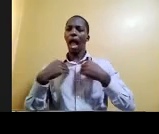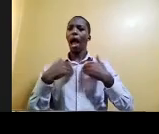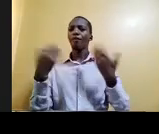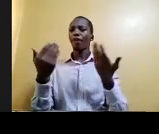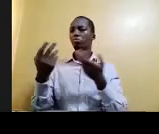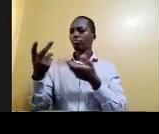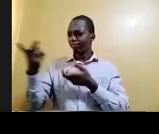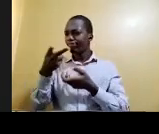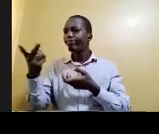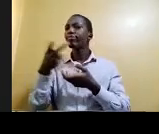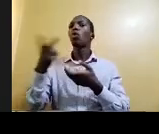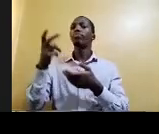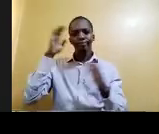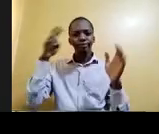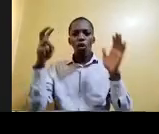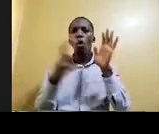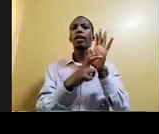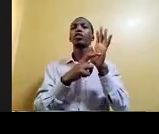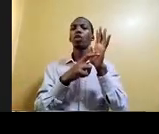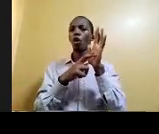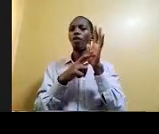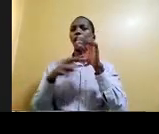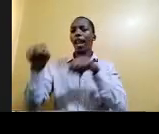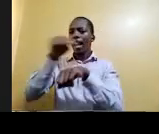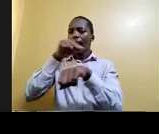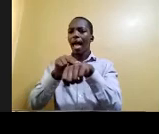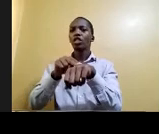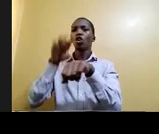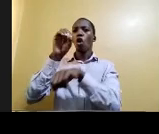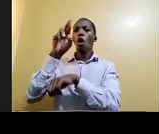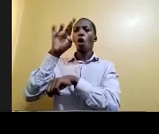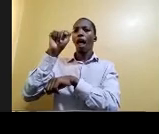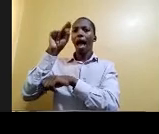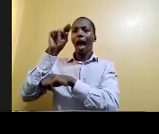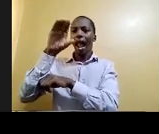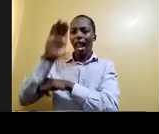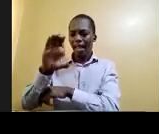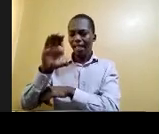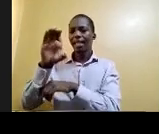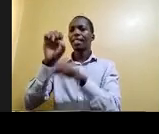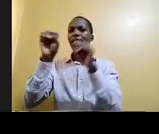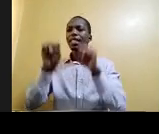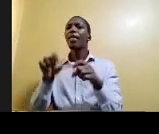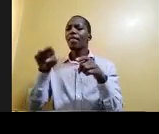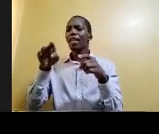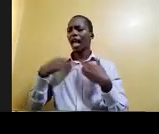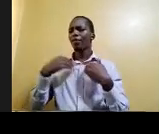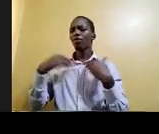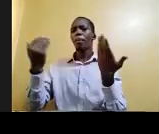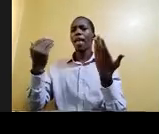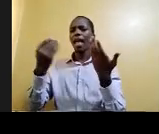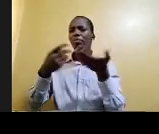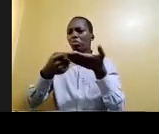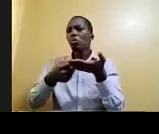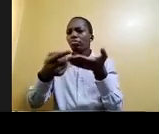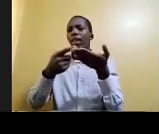of their national organic systems. These will have to be renegotiated as bilateral trade agreements by